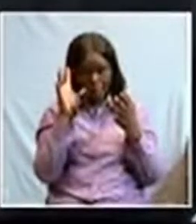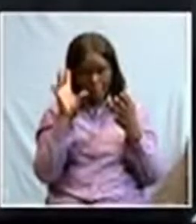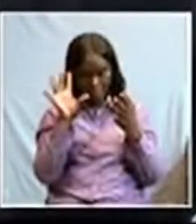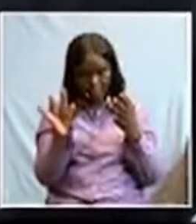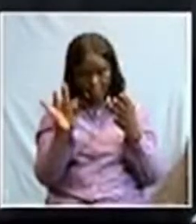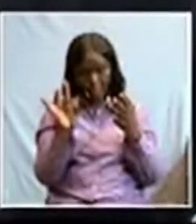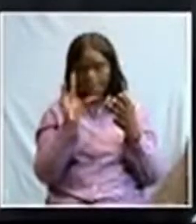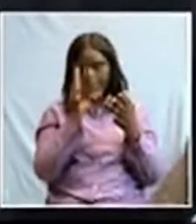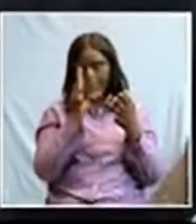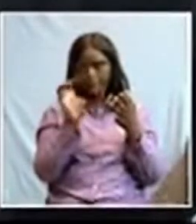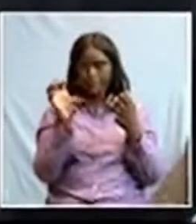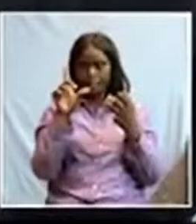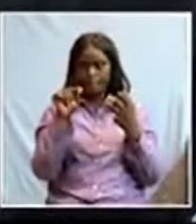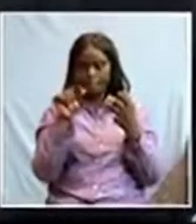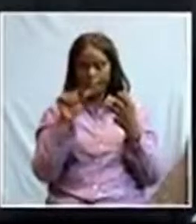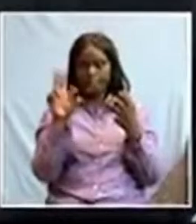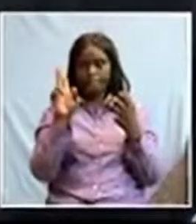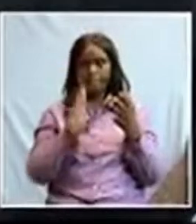1,178,620 was spent.